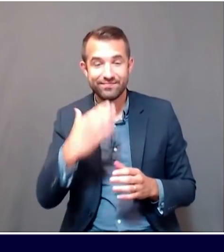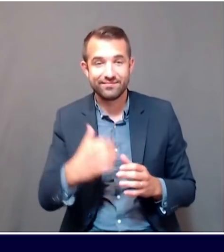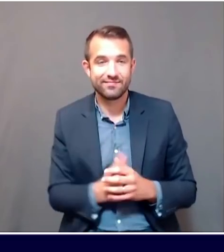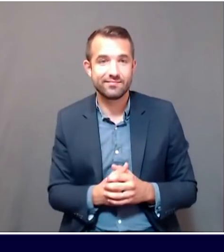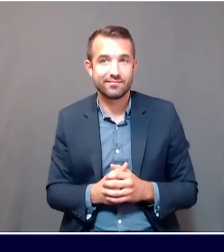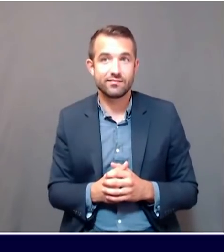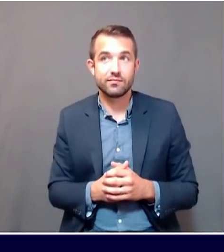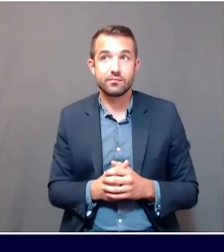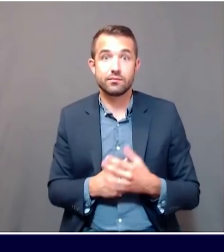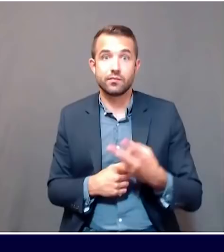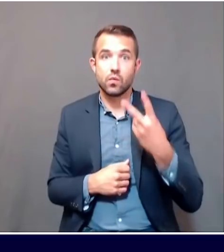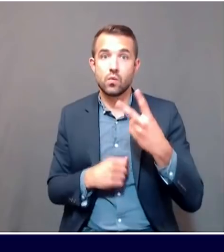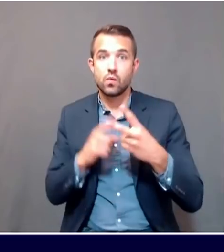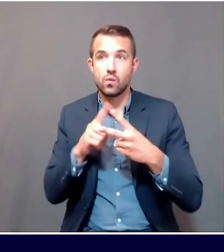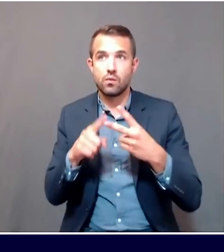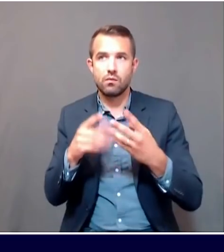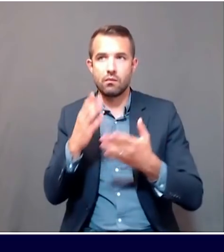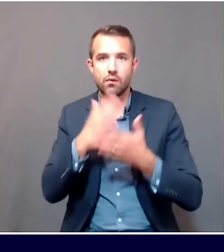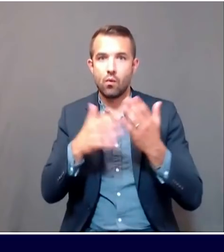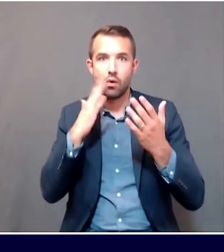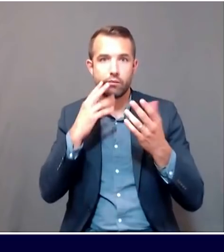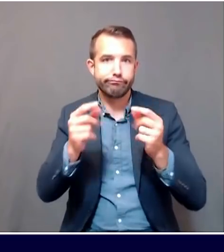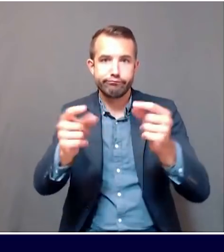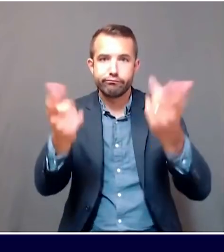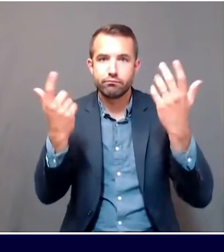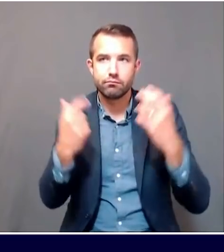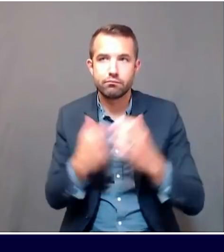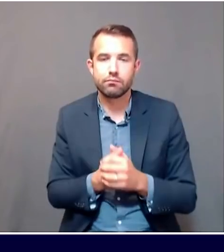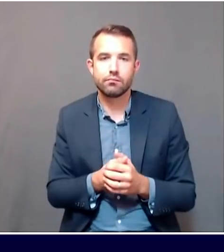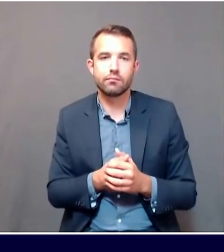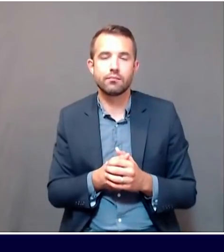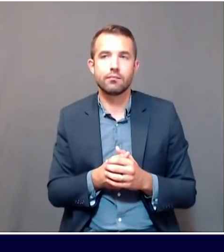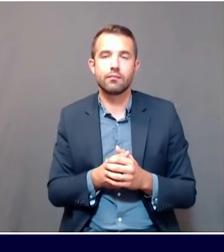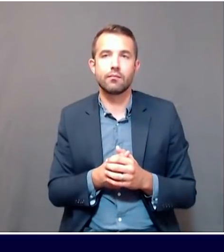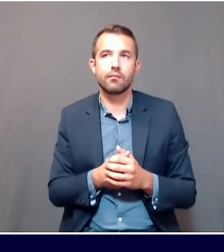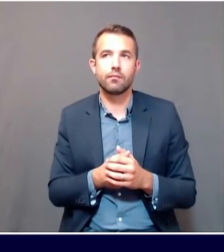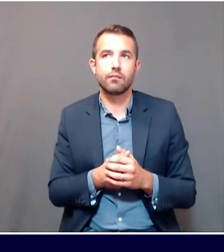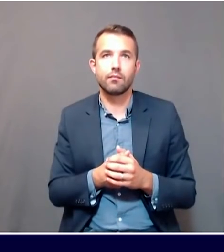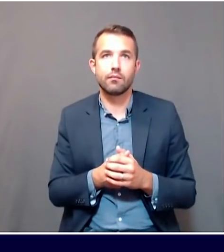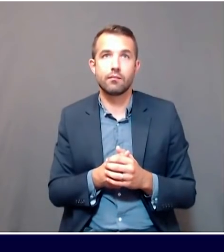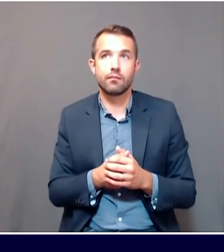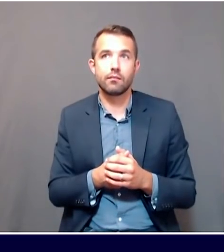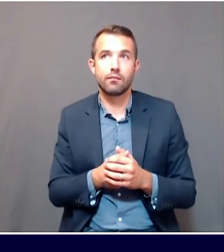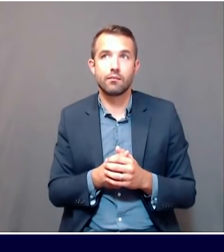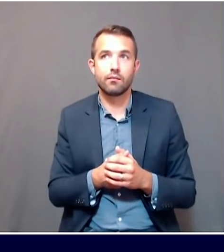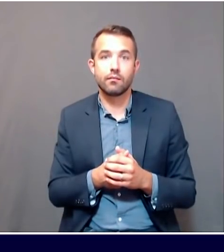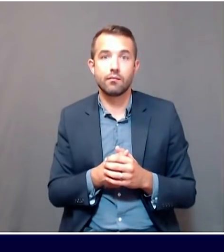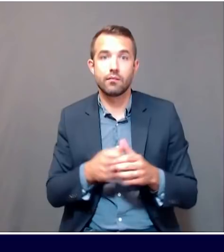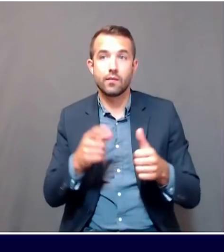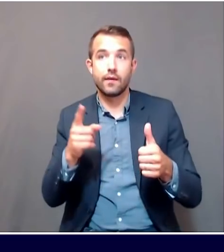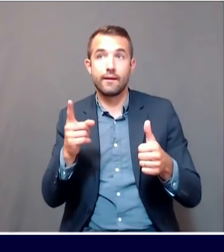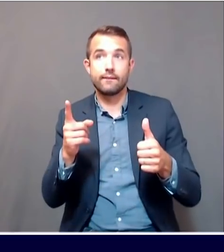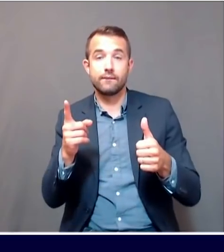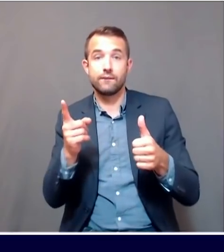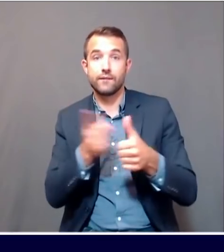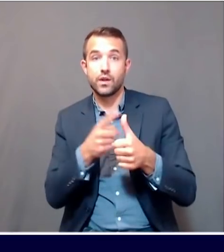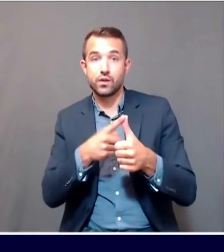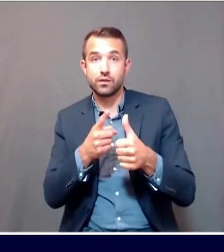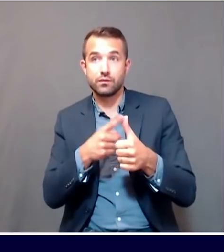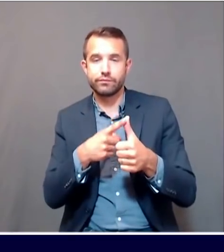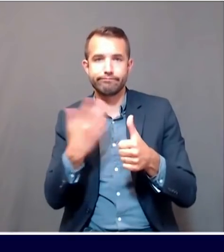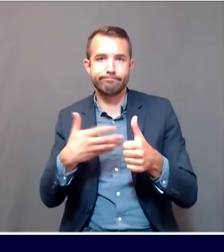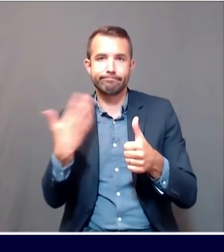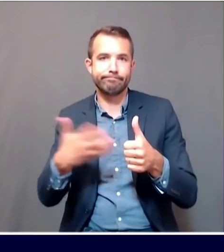are very fast lightning round. Great. So the first is about, I wanted to